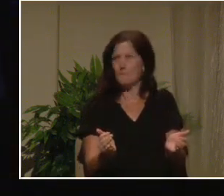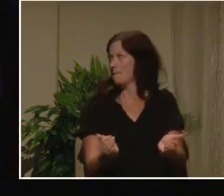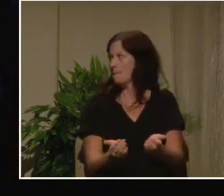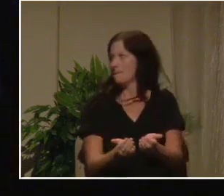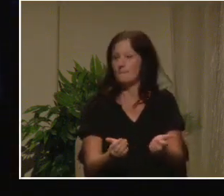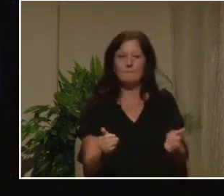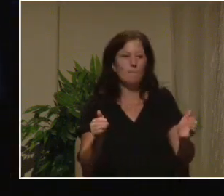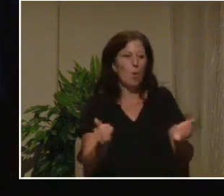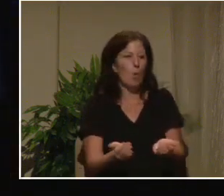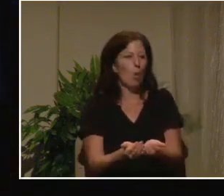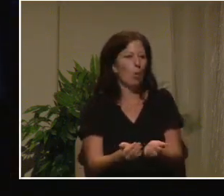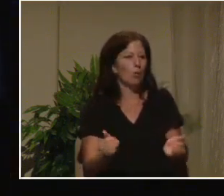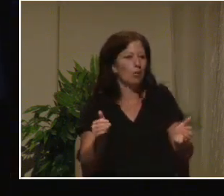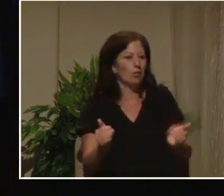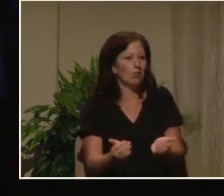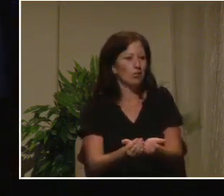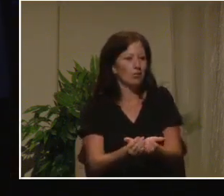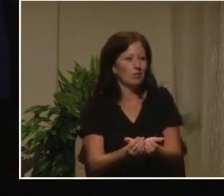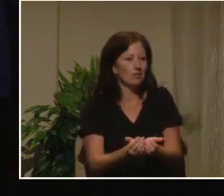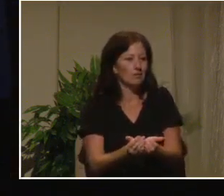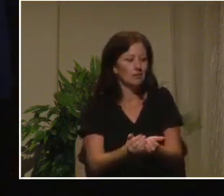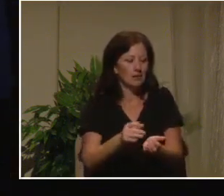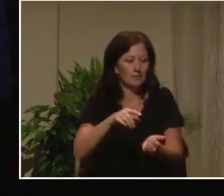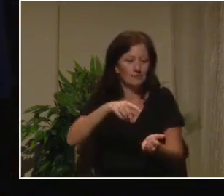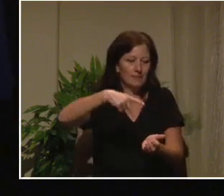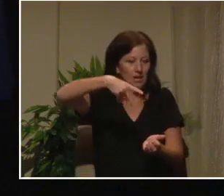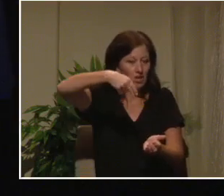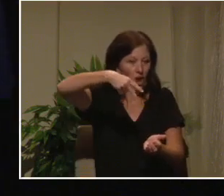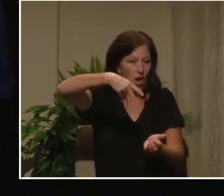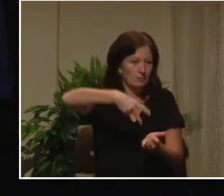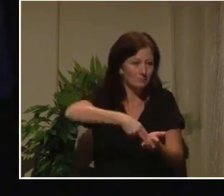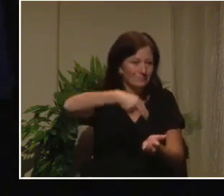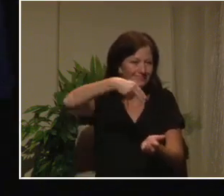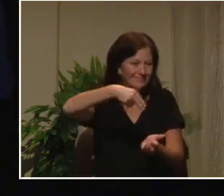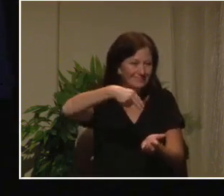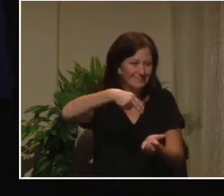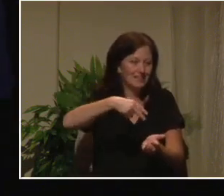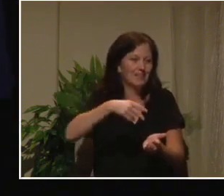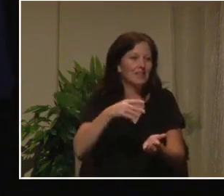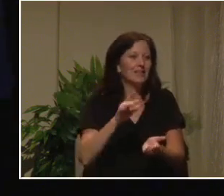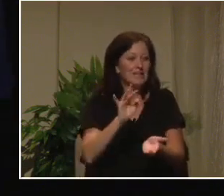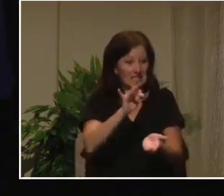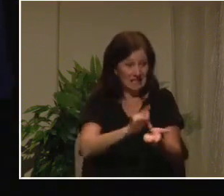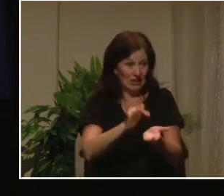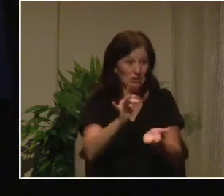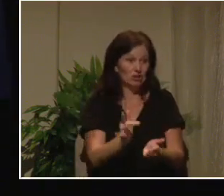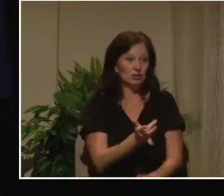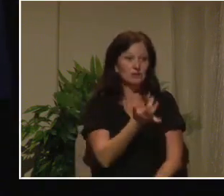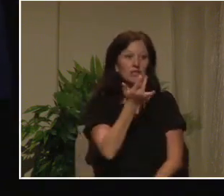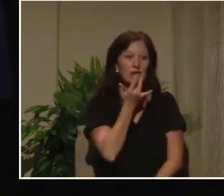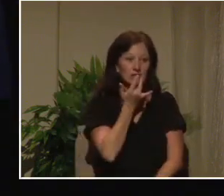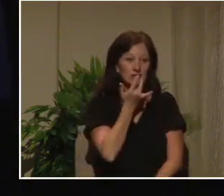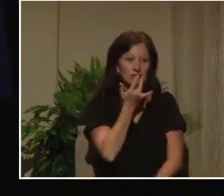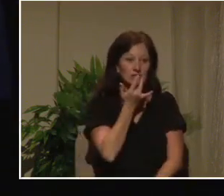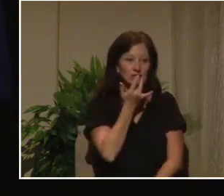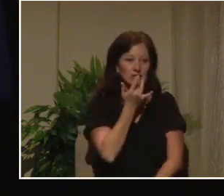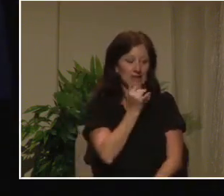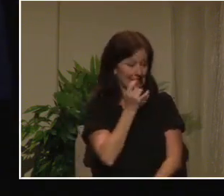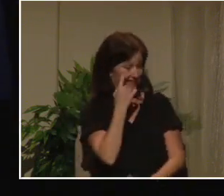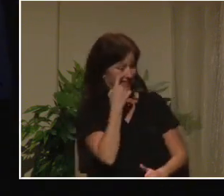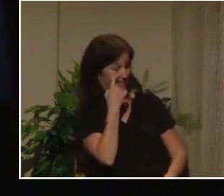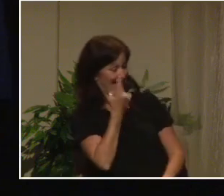tongs from the altar, and with it he touched my mouth and said, "See, this has touched your